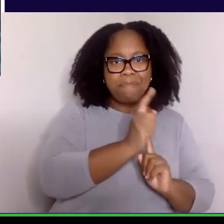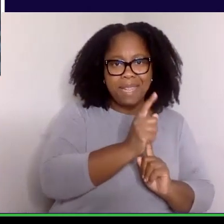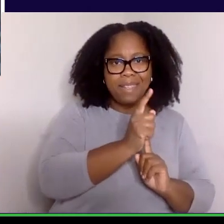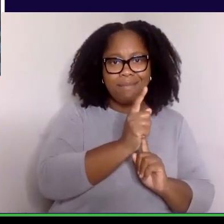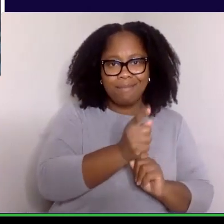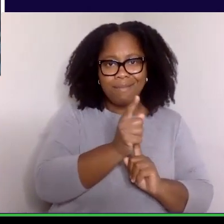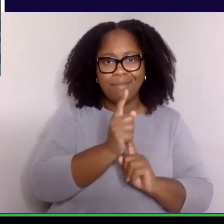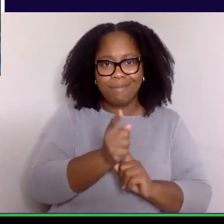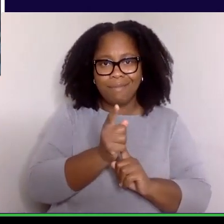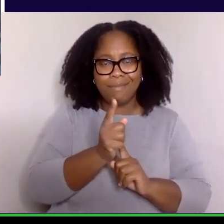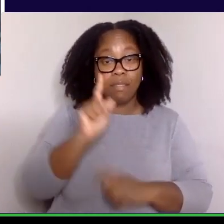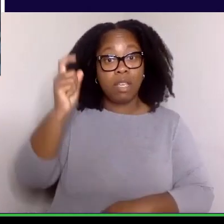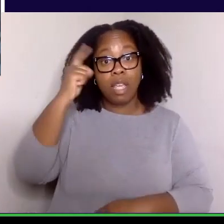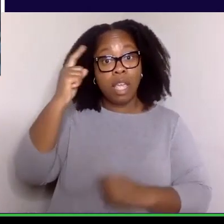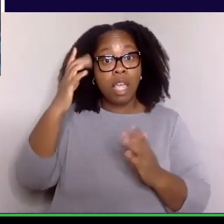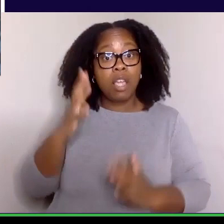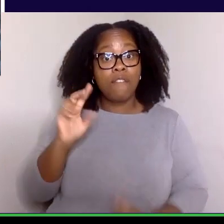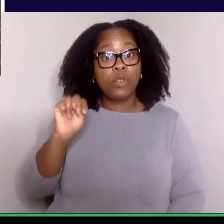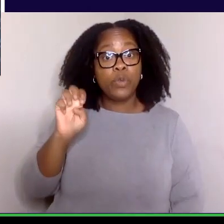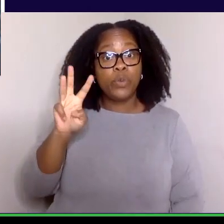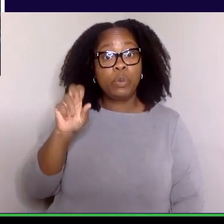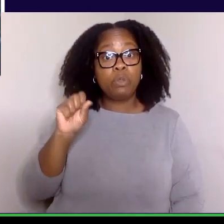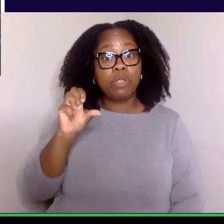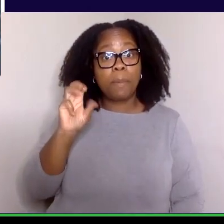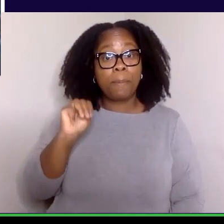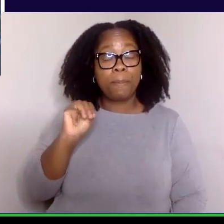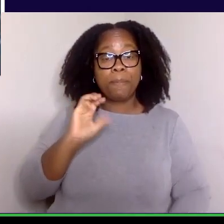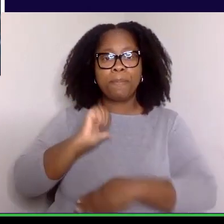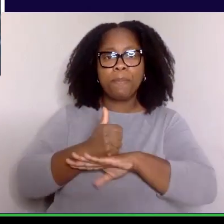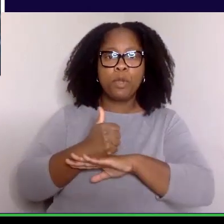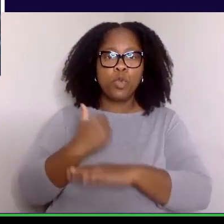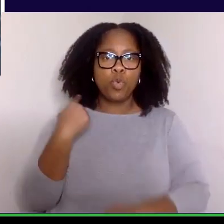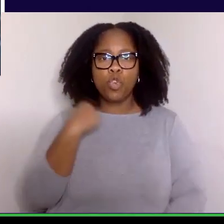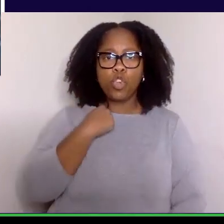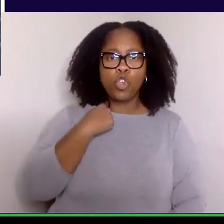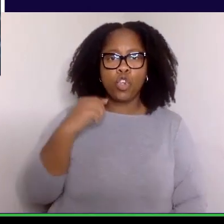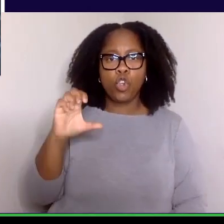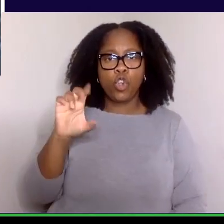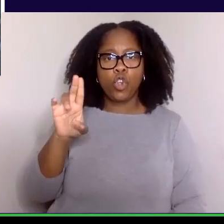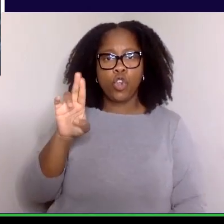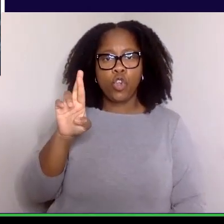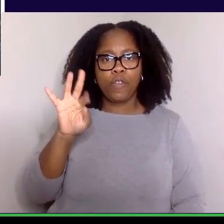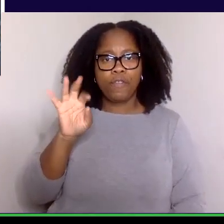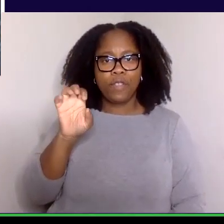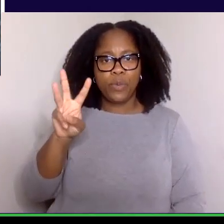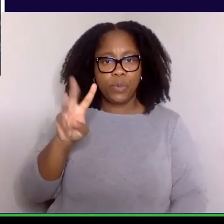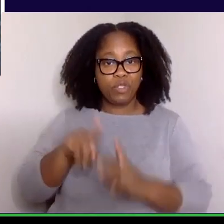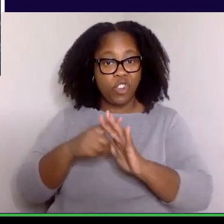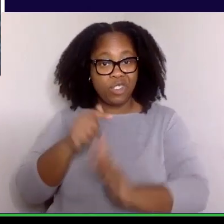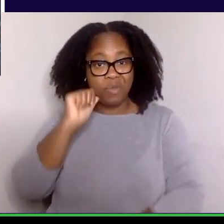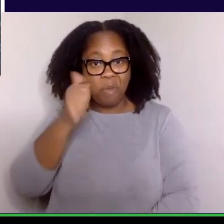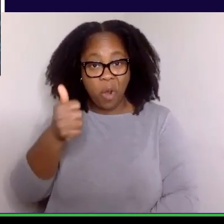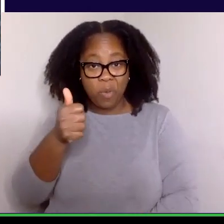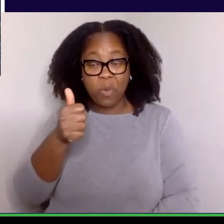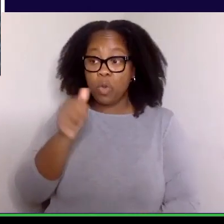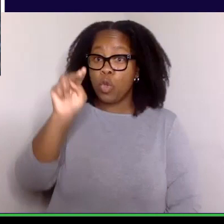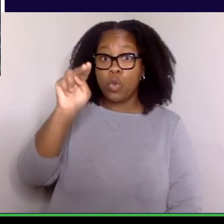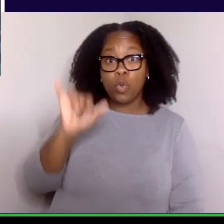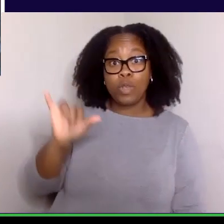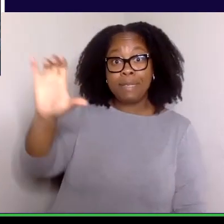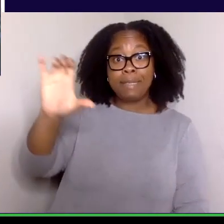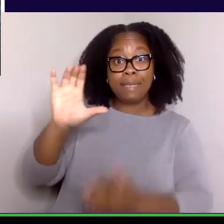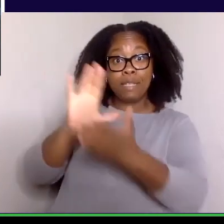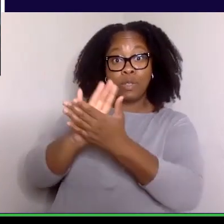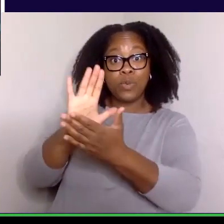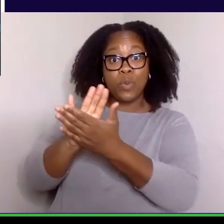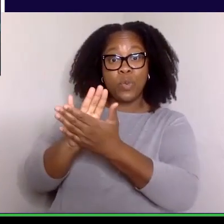new curfew starting tomorrow. New York City schools were forced to close down again this week to protect